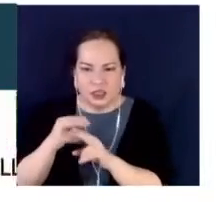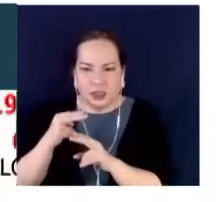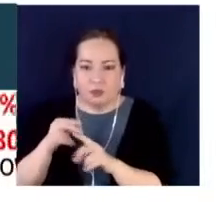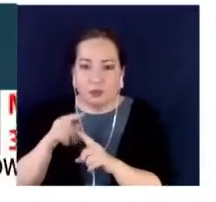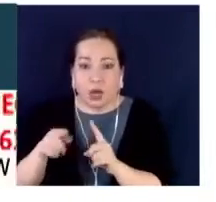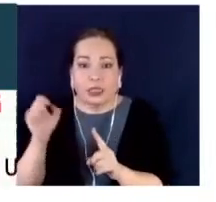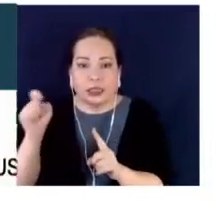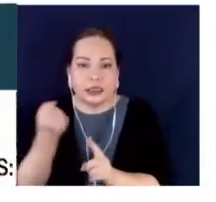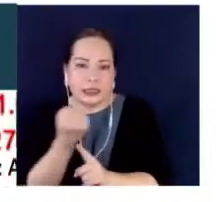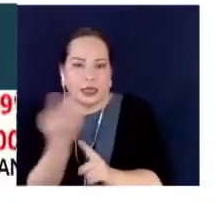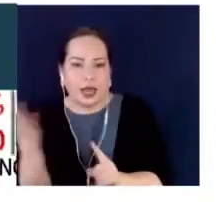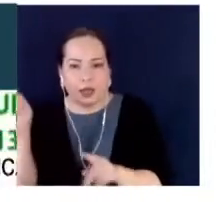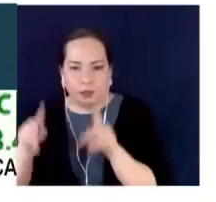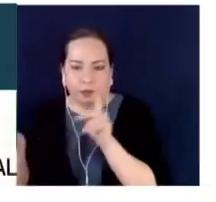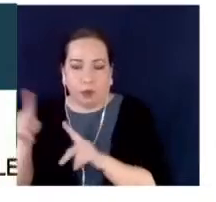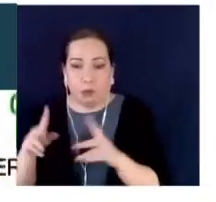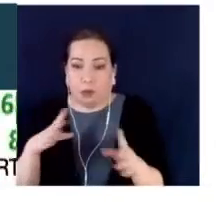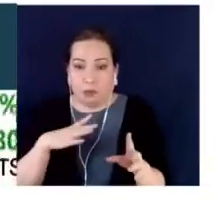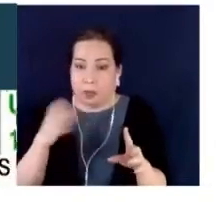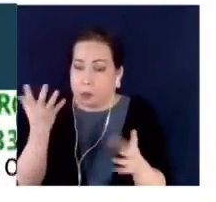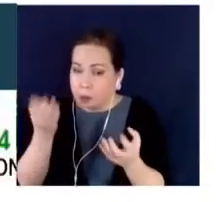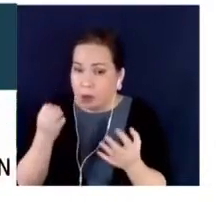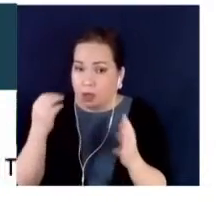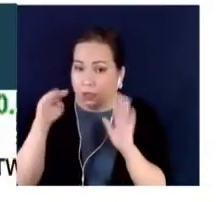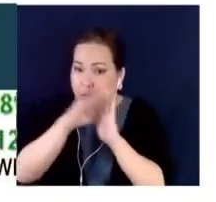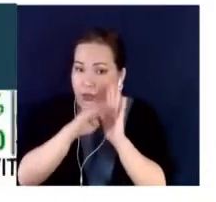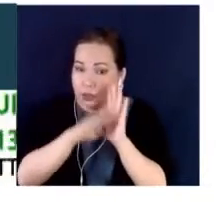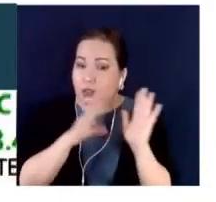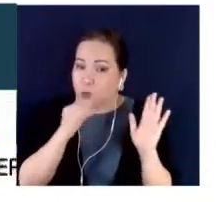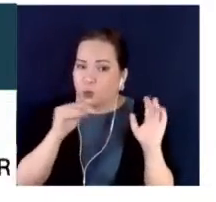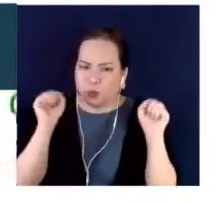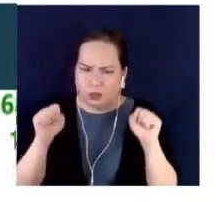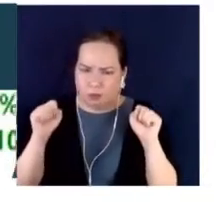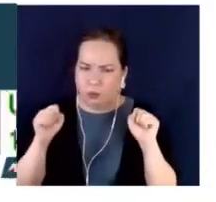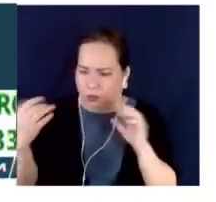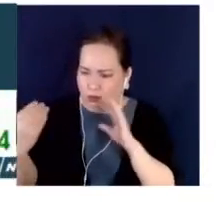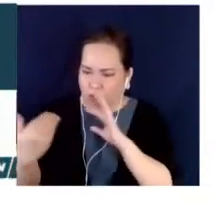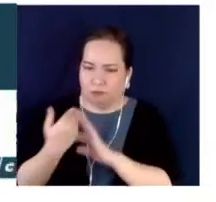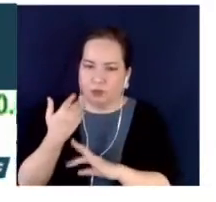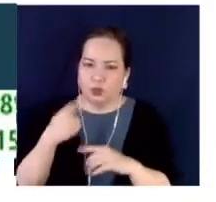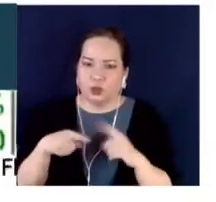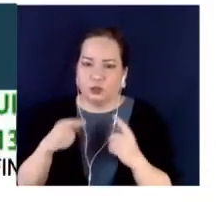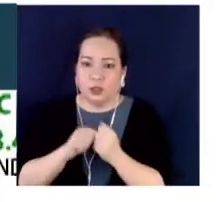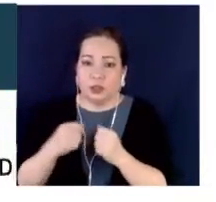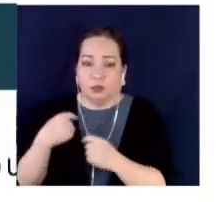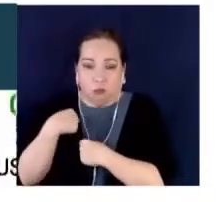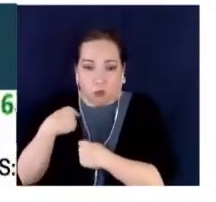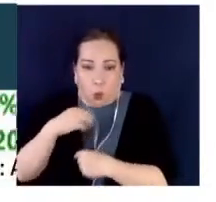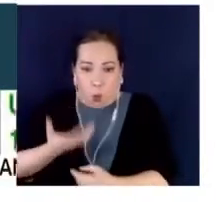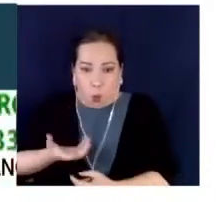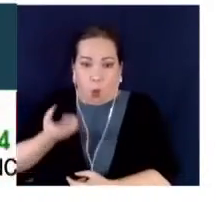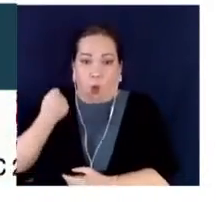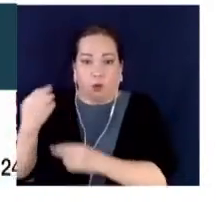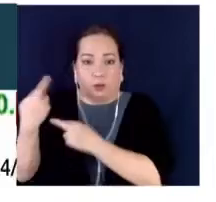number of people. If they want to check the names, they can so do check the names. So we will be entrusted to implement our own 50% in the case